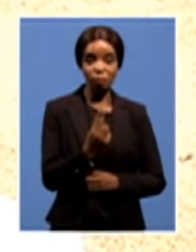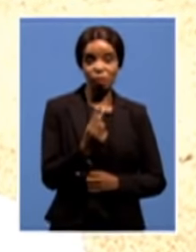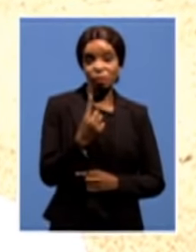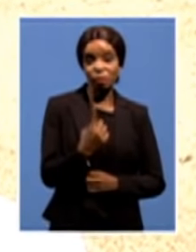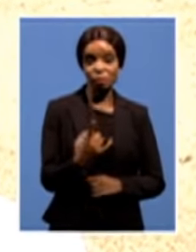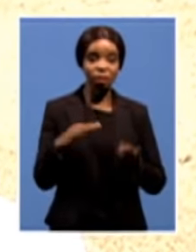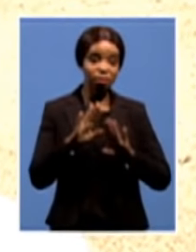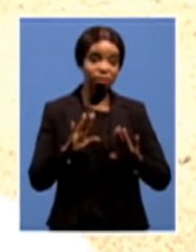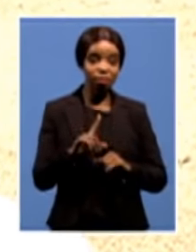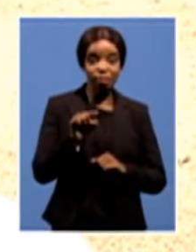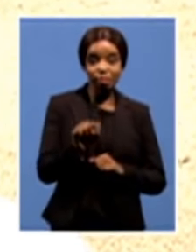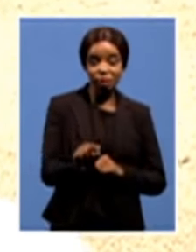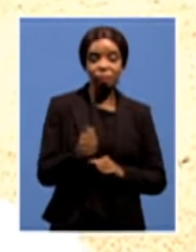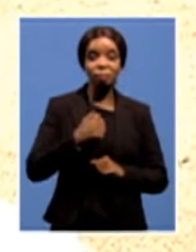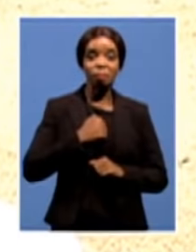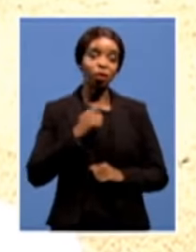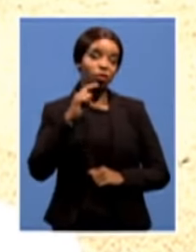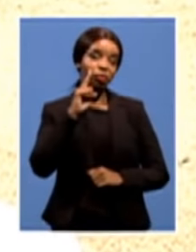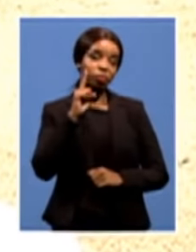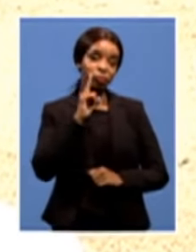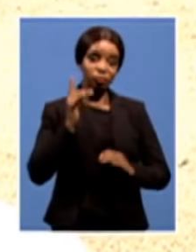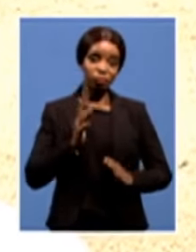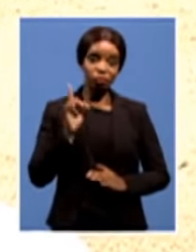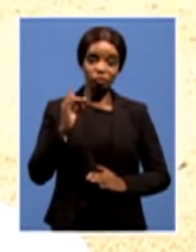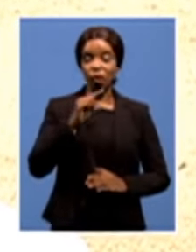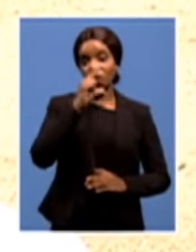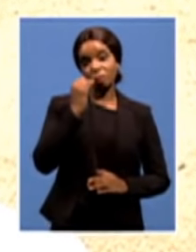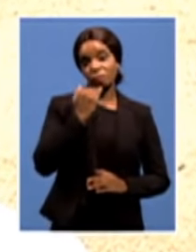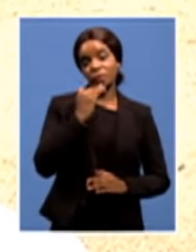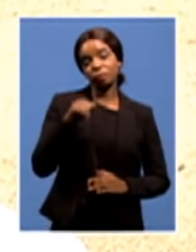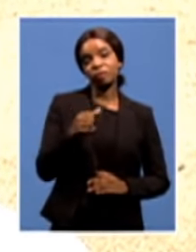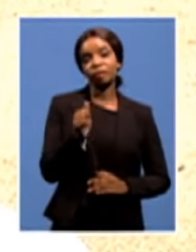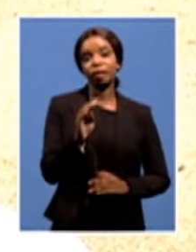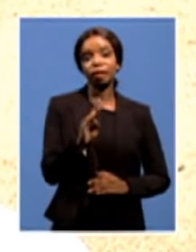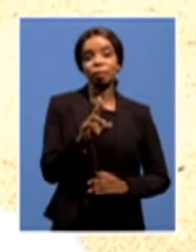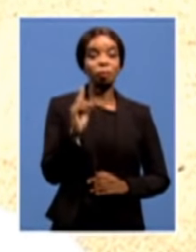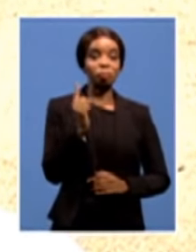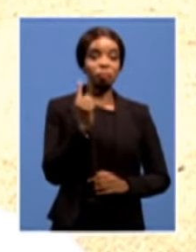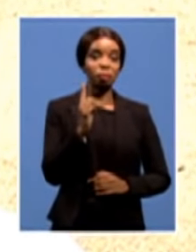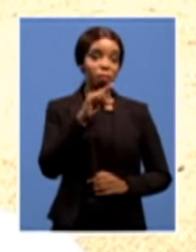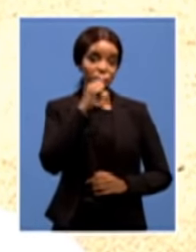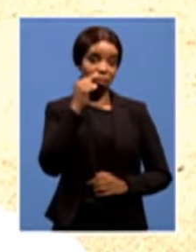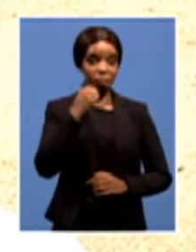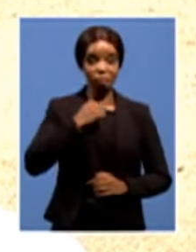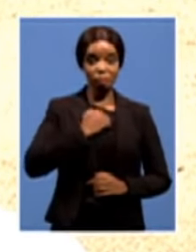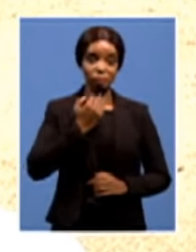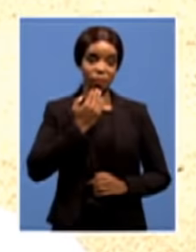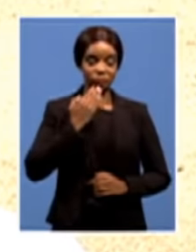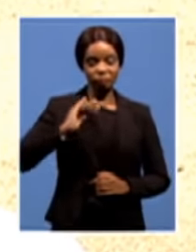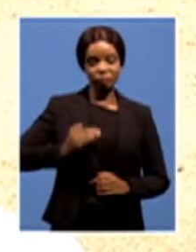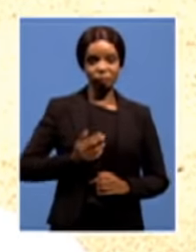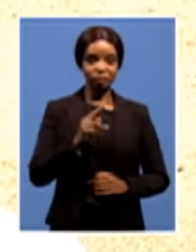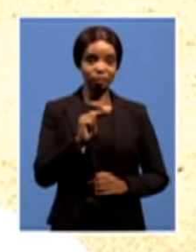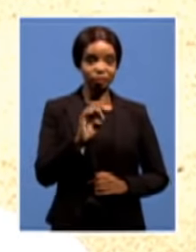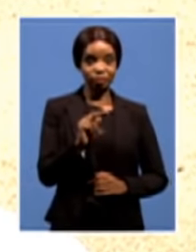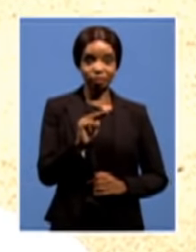Kalaway is Pratim Tata. My teacher name is Teacher Chara. My principal name is Mrs. Philip. When I grow up,